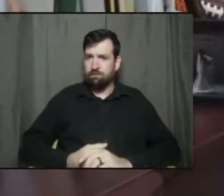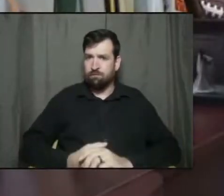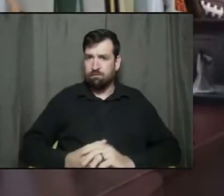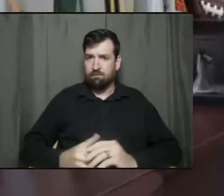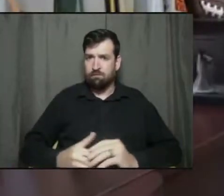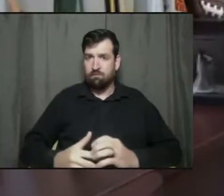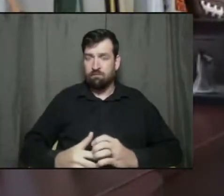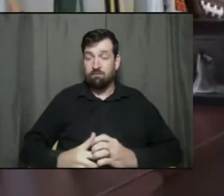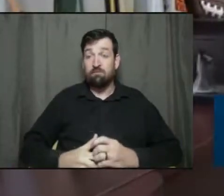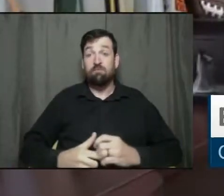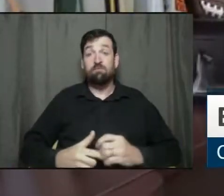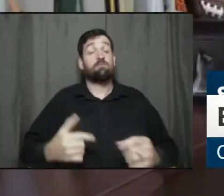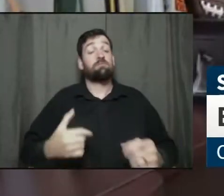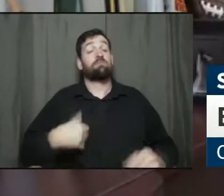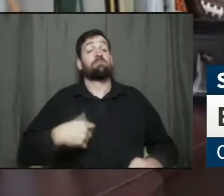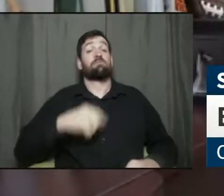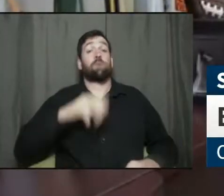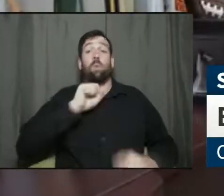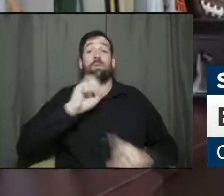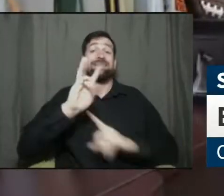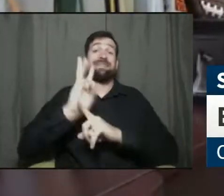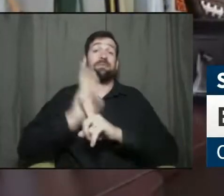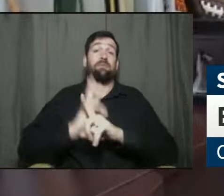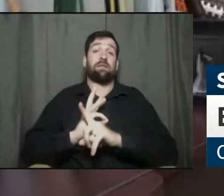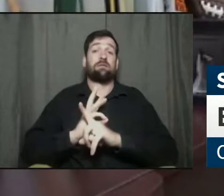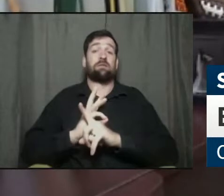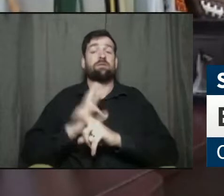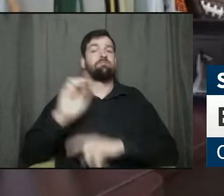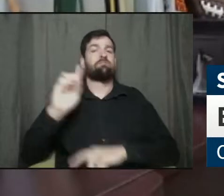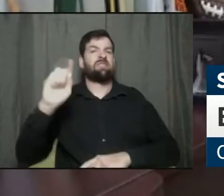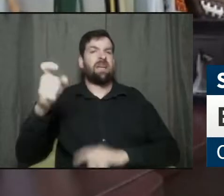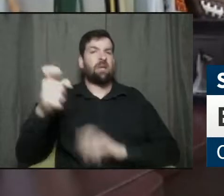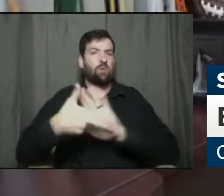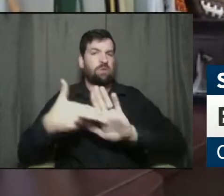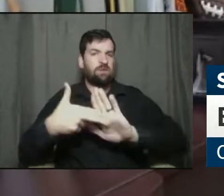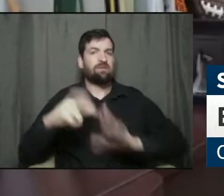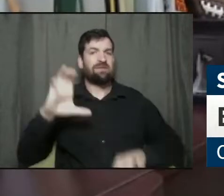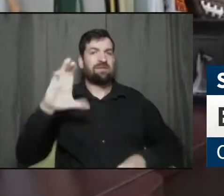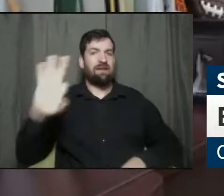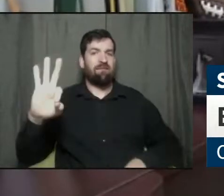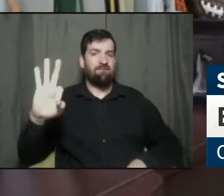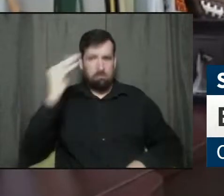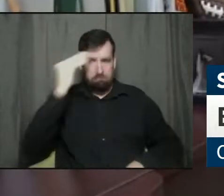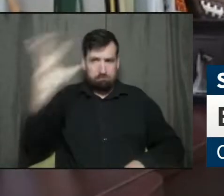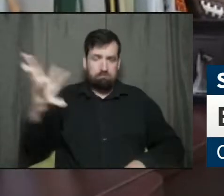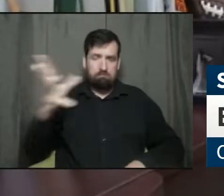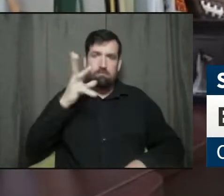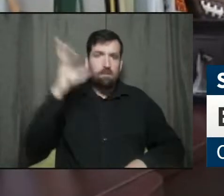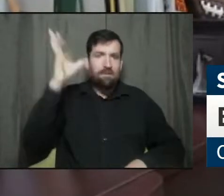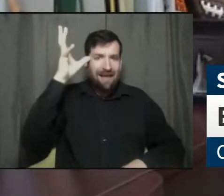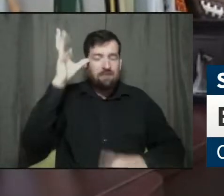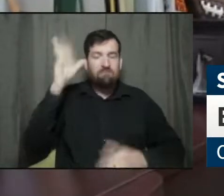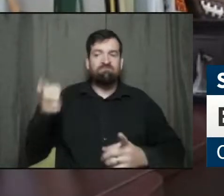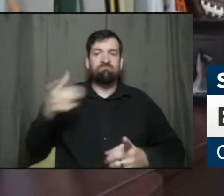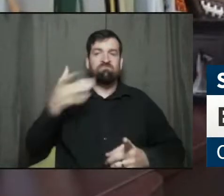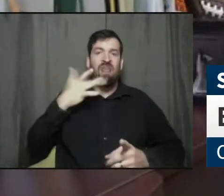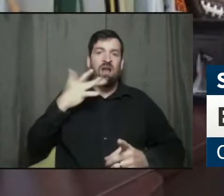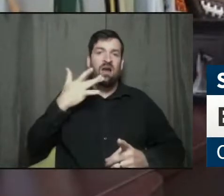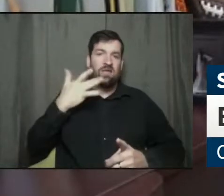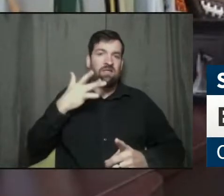So when I was 6 months old, I was diagnosed with CF, and they told my mom and dad, he'll be lucky to live to age